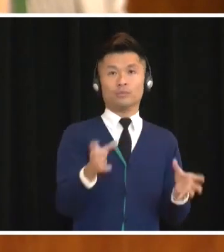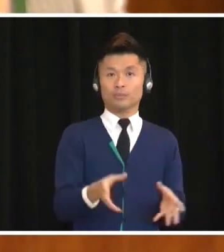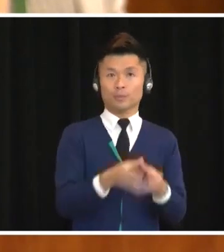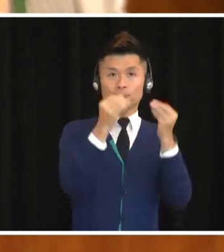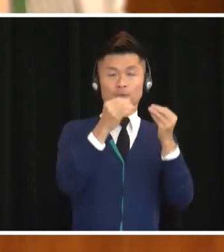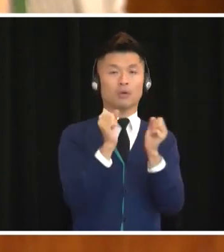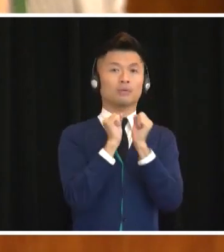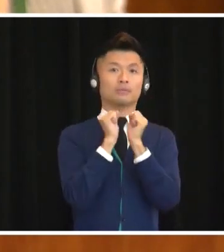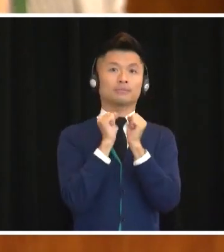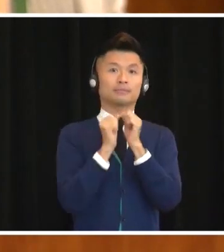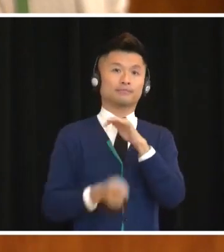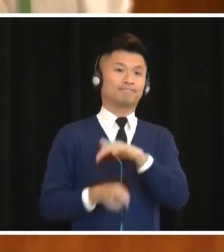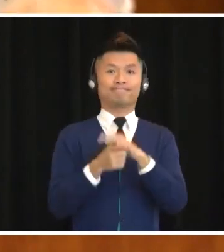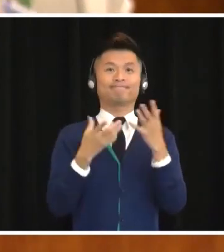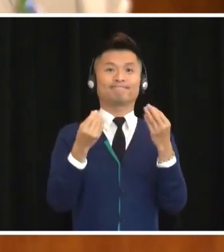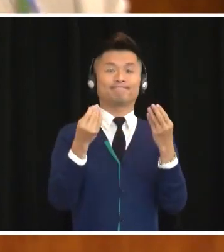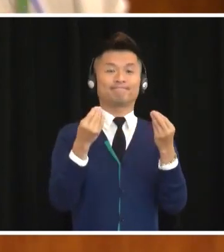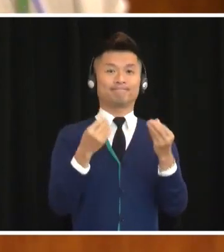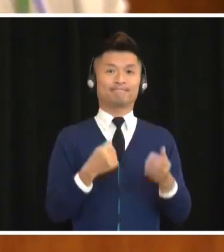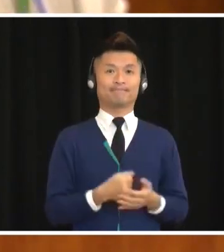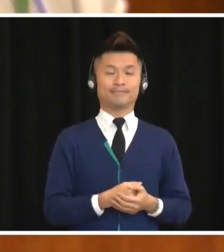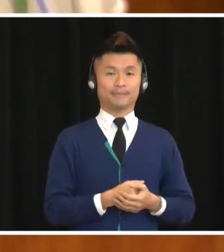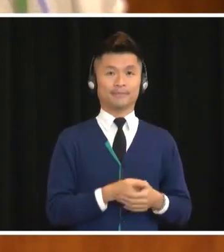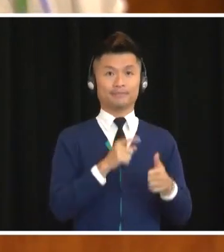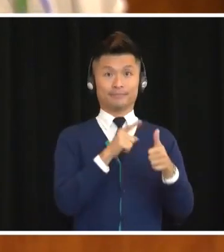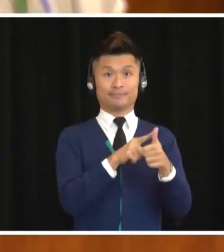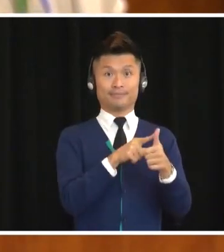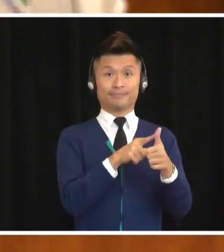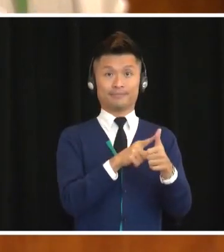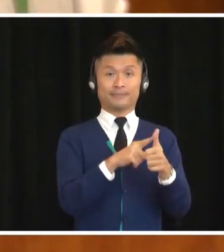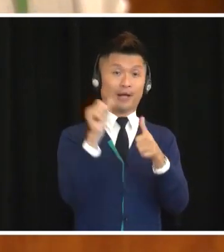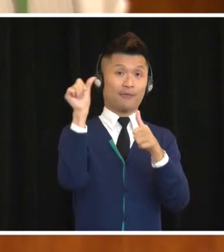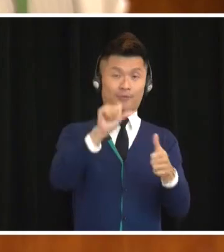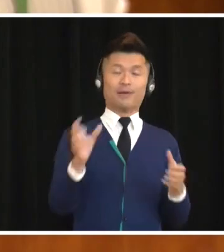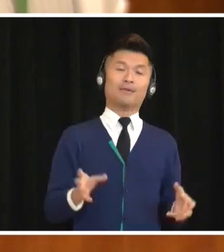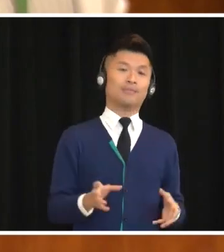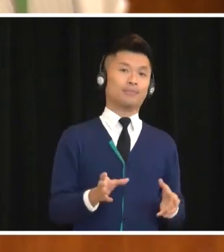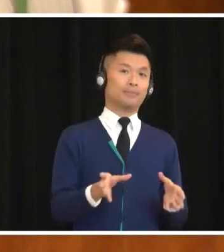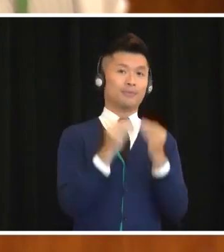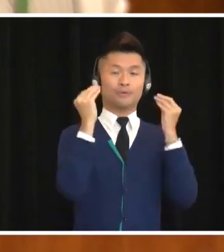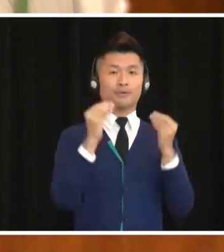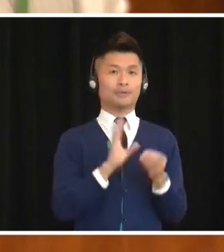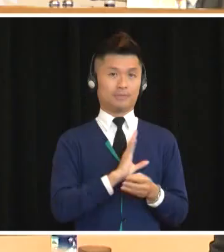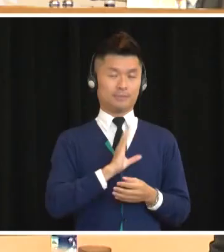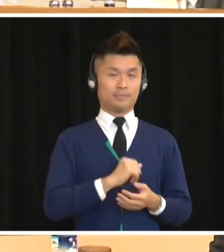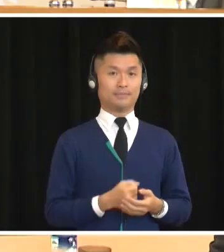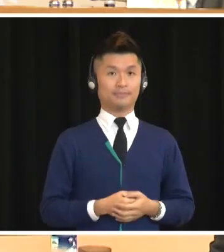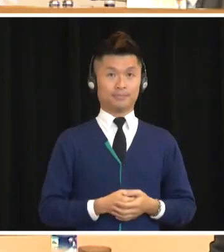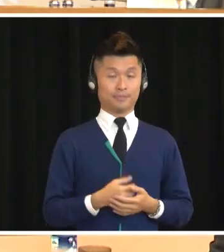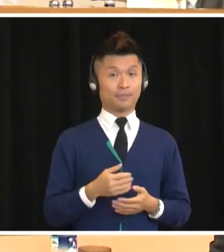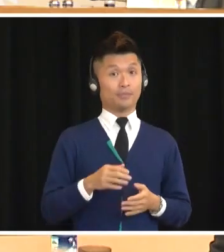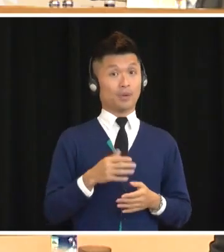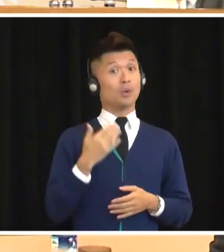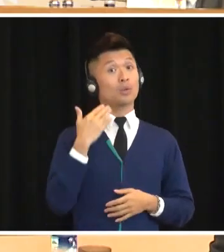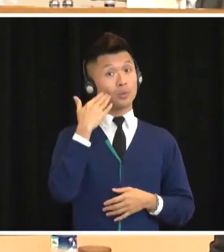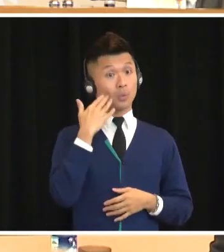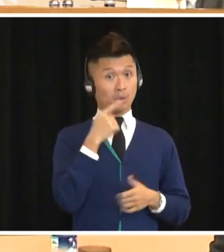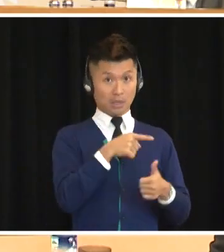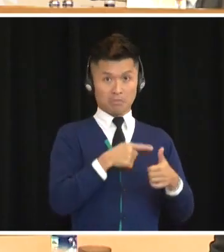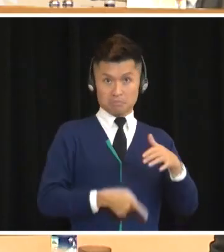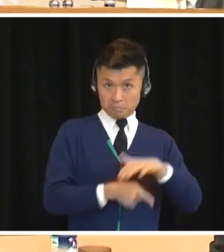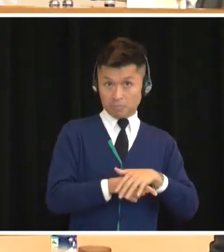no need to apply protective measures, again, it's like the juvenile is innocent.